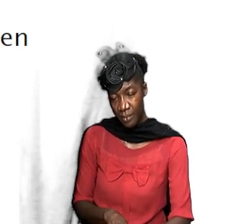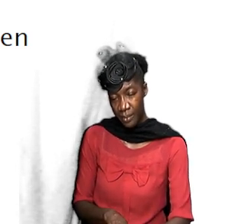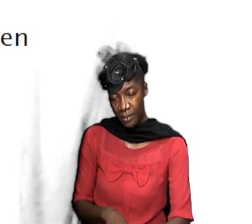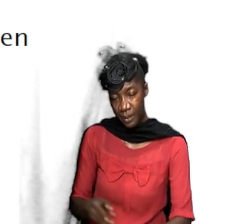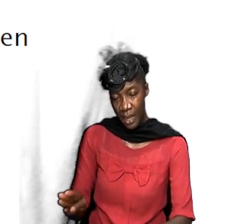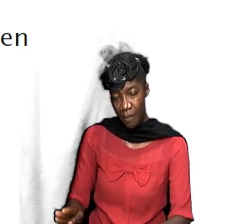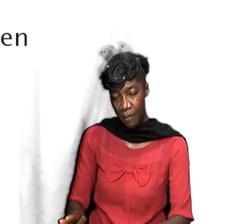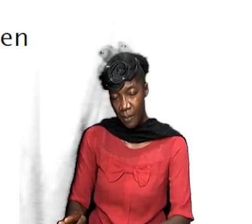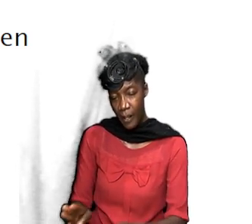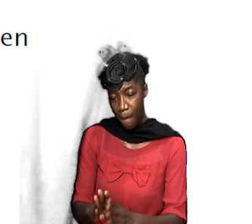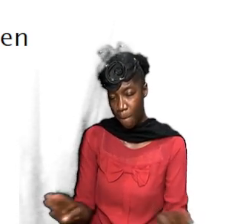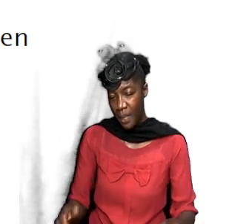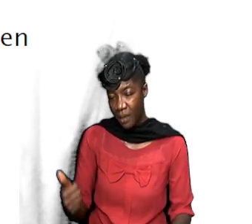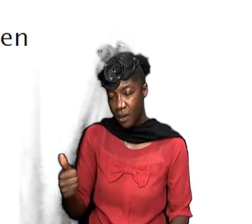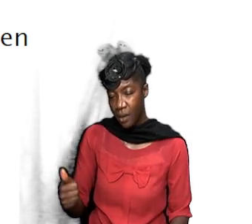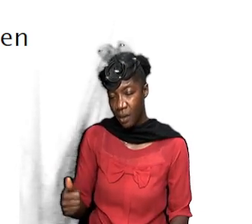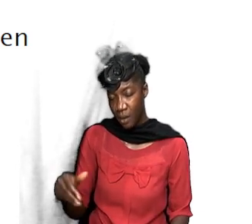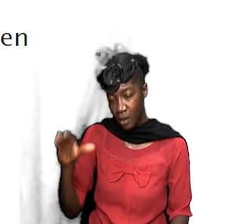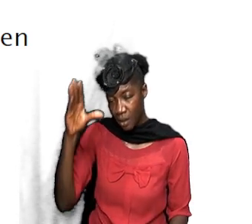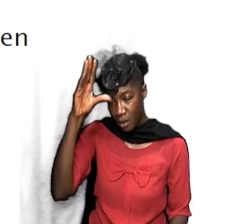younger.